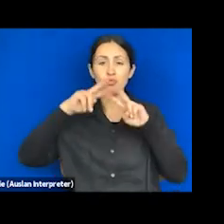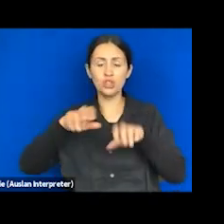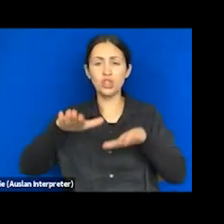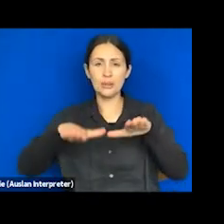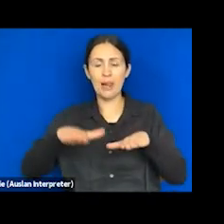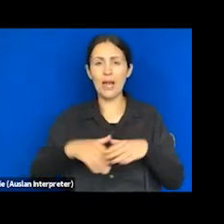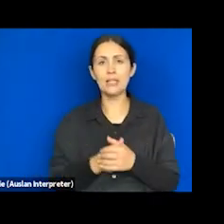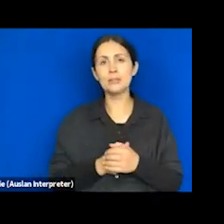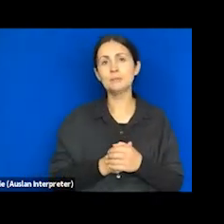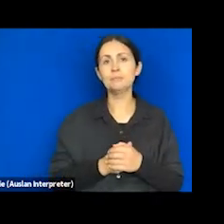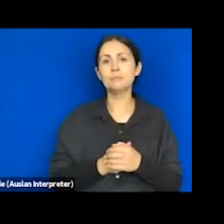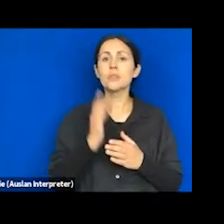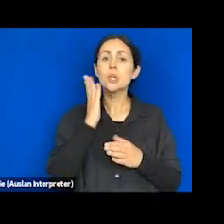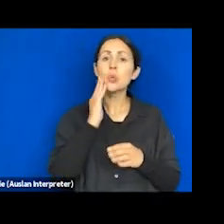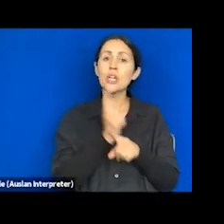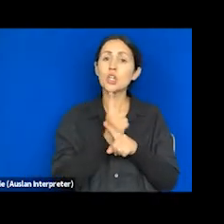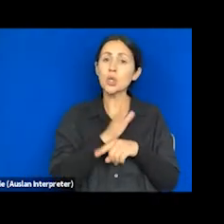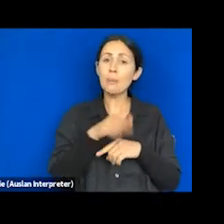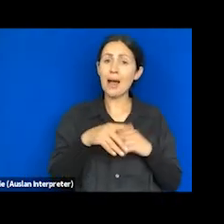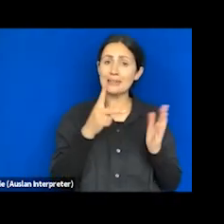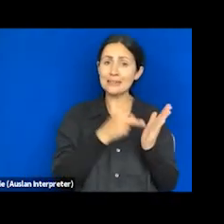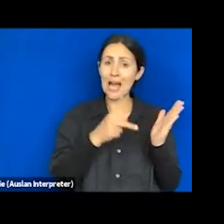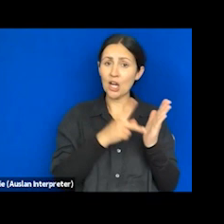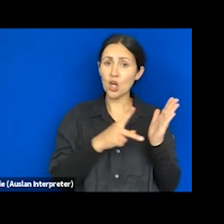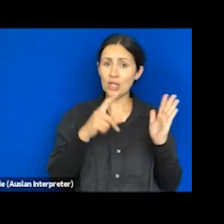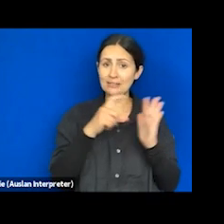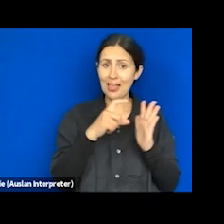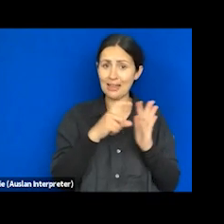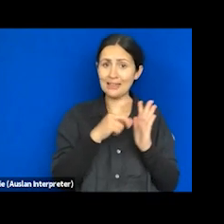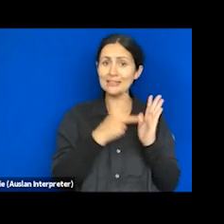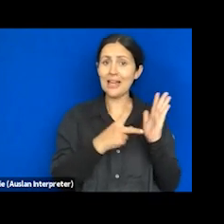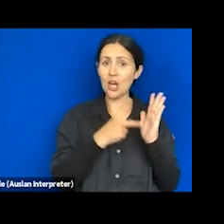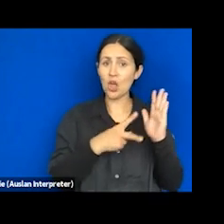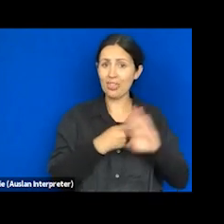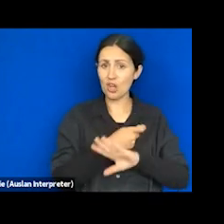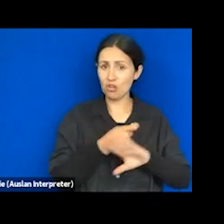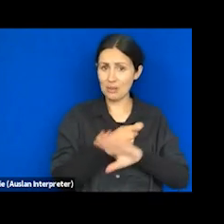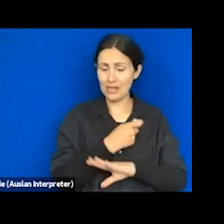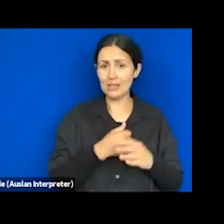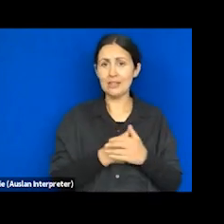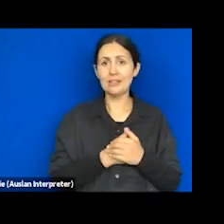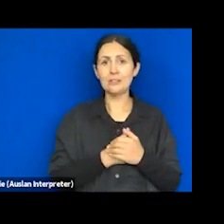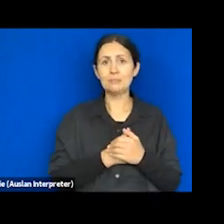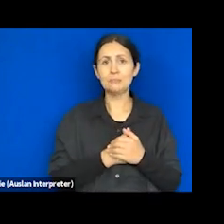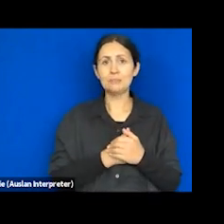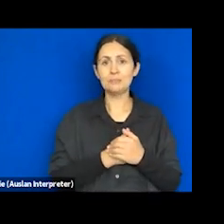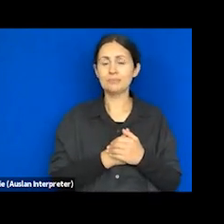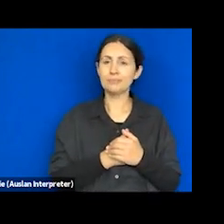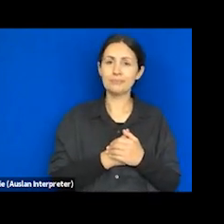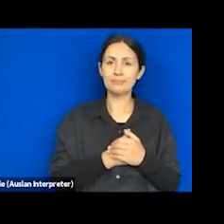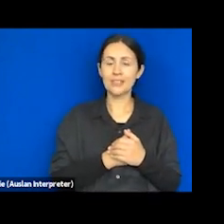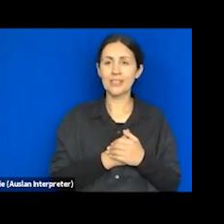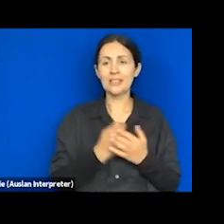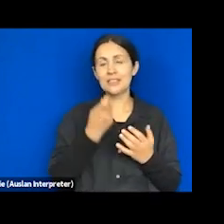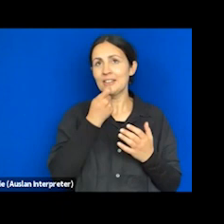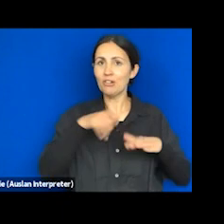when talking about psychedelic psychotherapy, it's really hard not to wander into metaphors, but I think they can